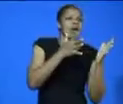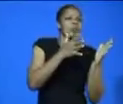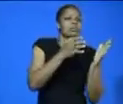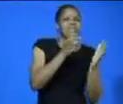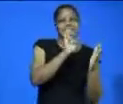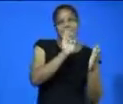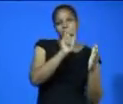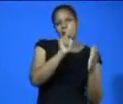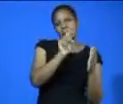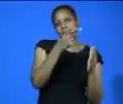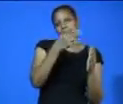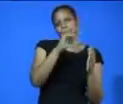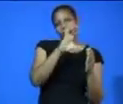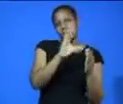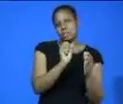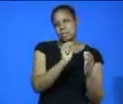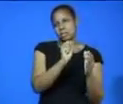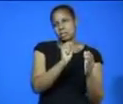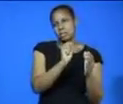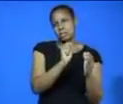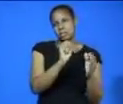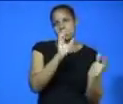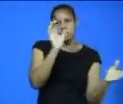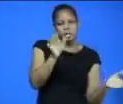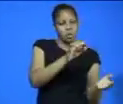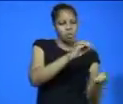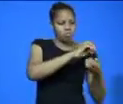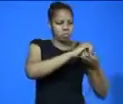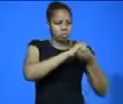joined together, and the rest,